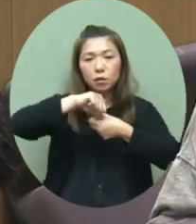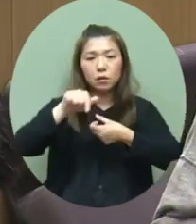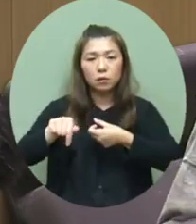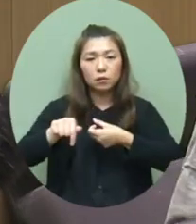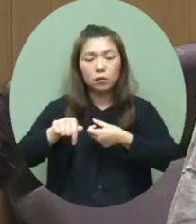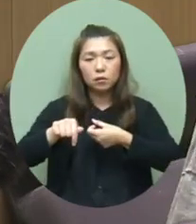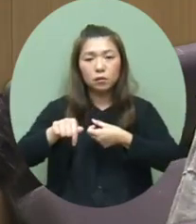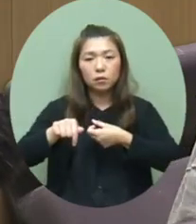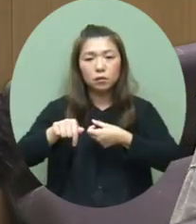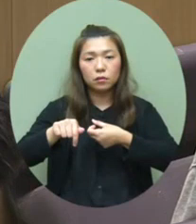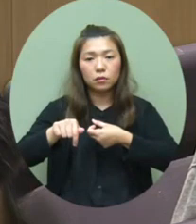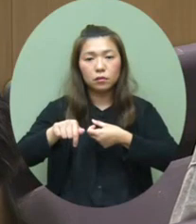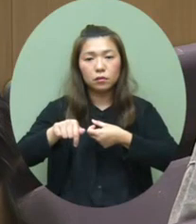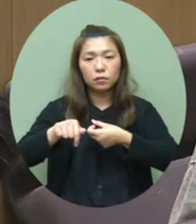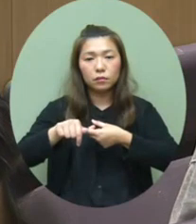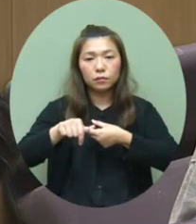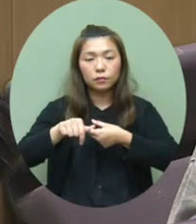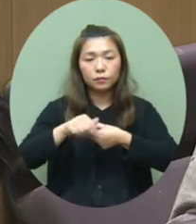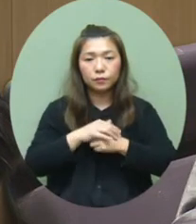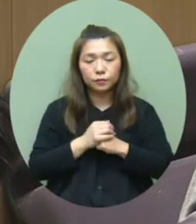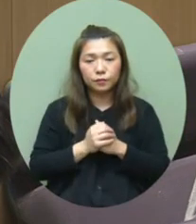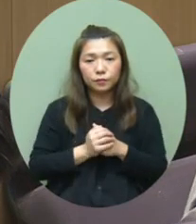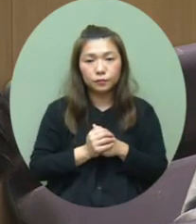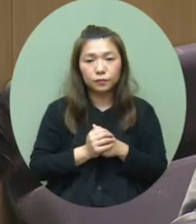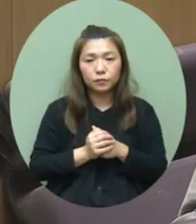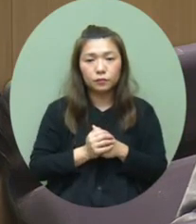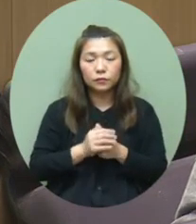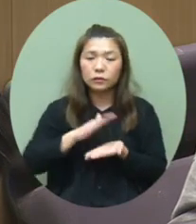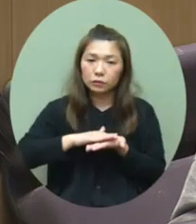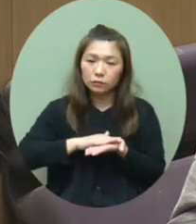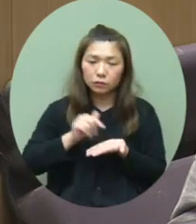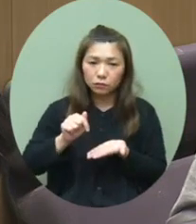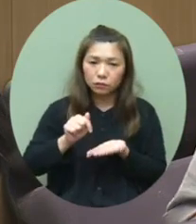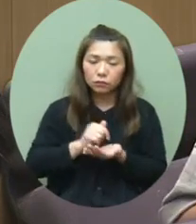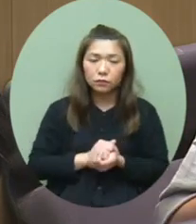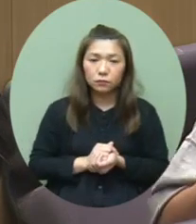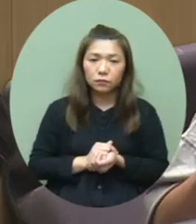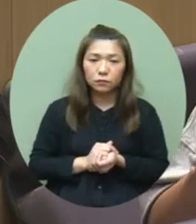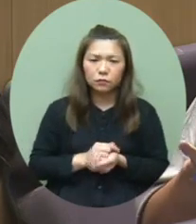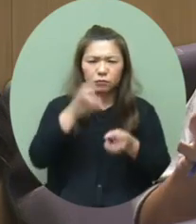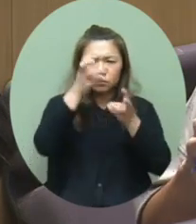the CHP identified the source of infection? And can you give more details as to